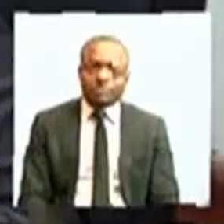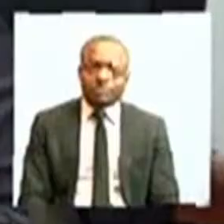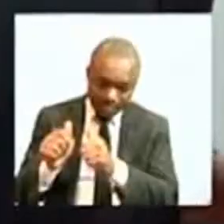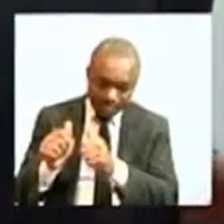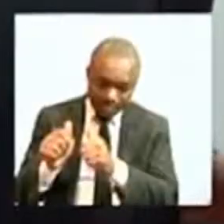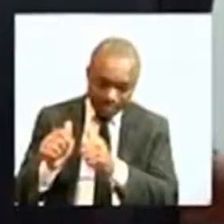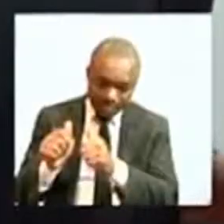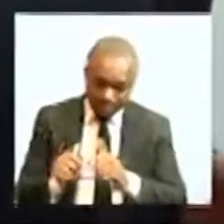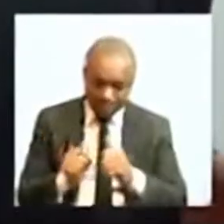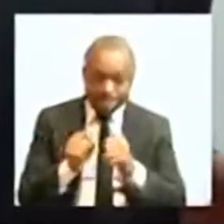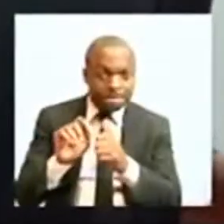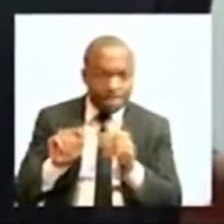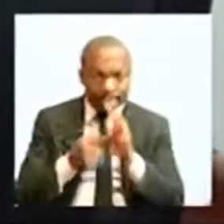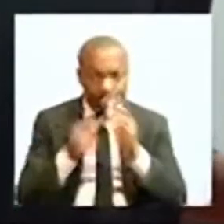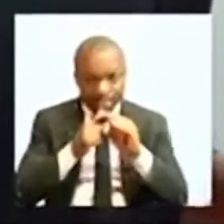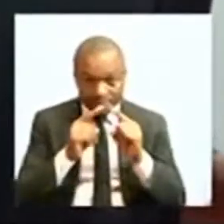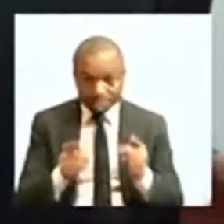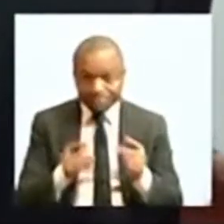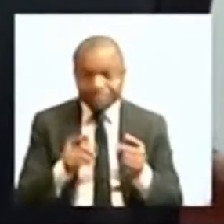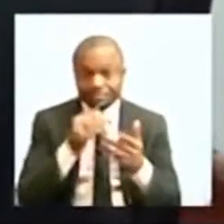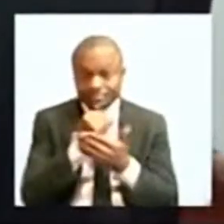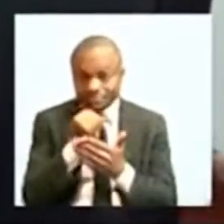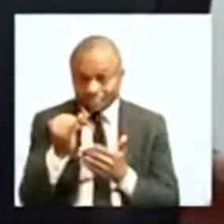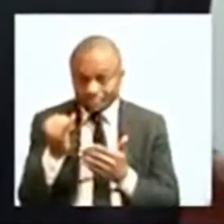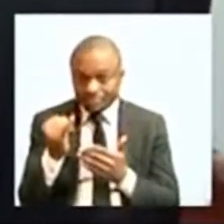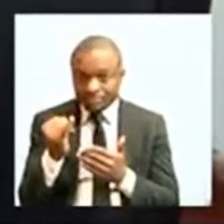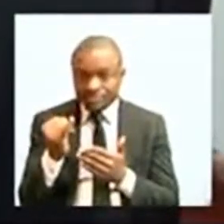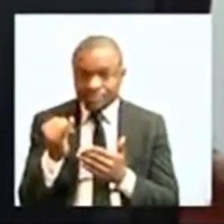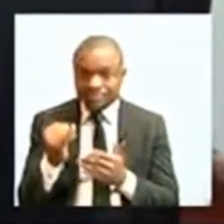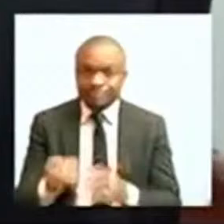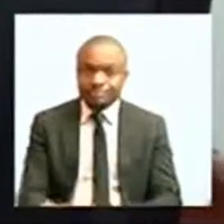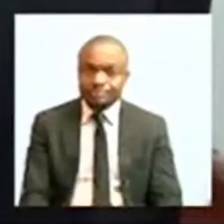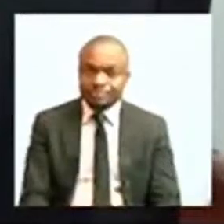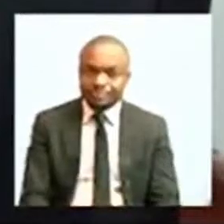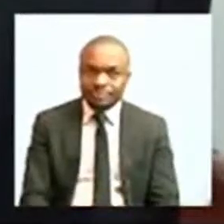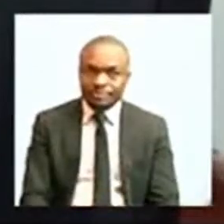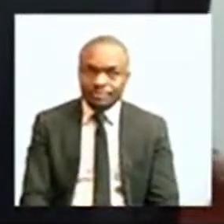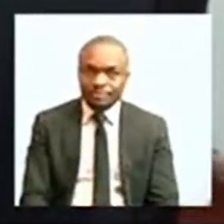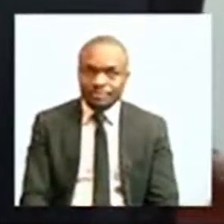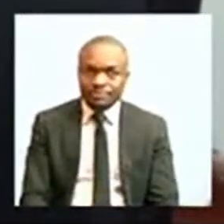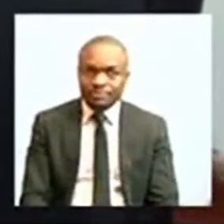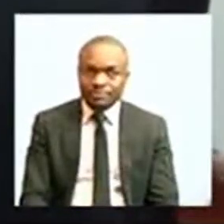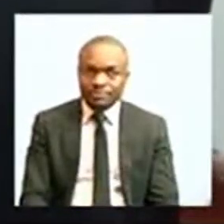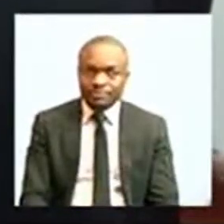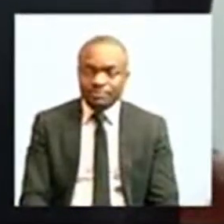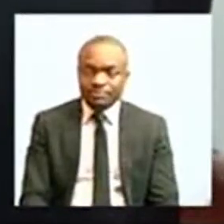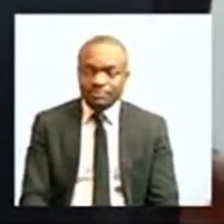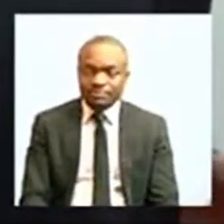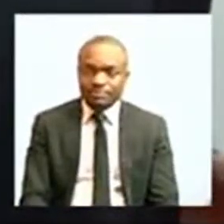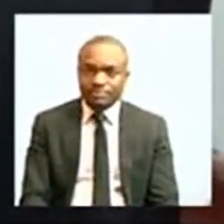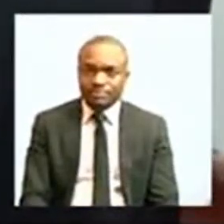But I think the major issue, I think, from our audit is that